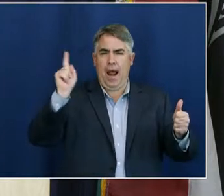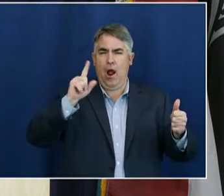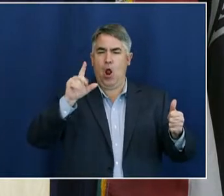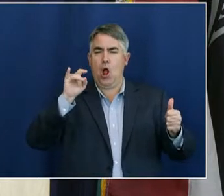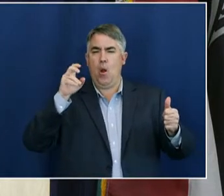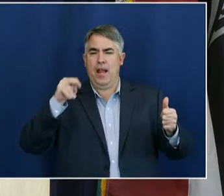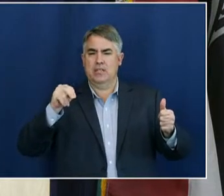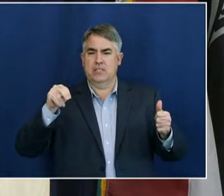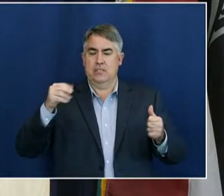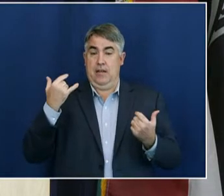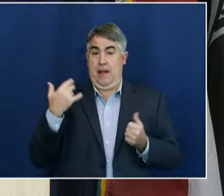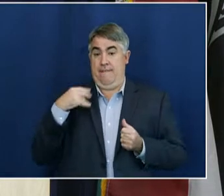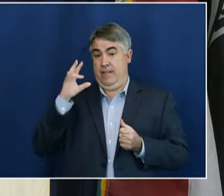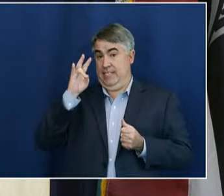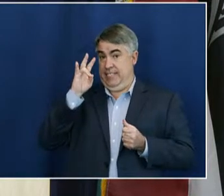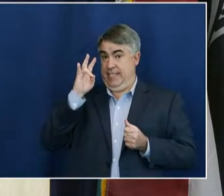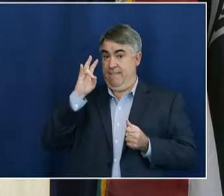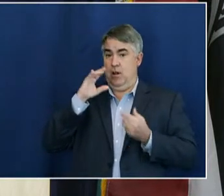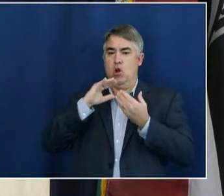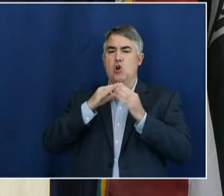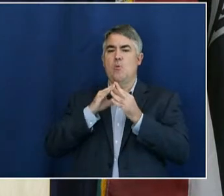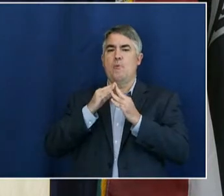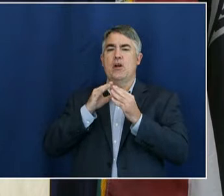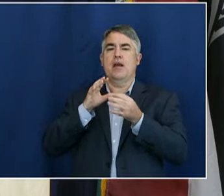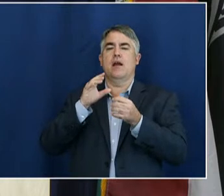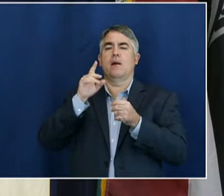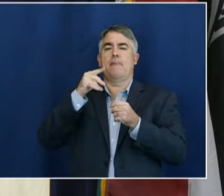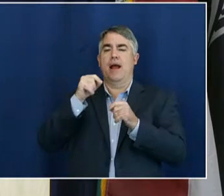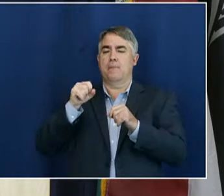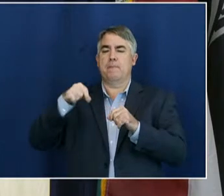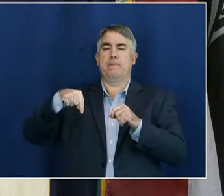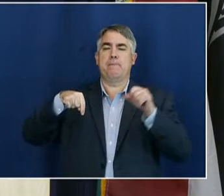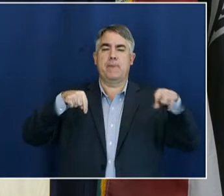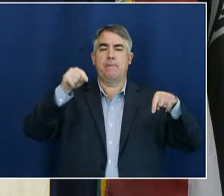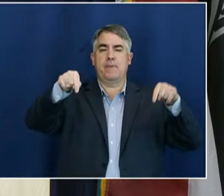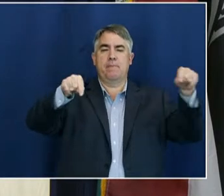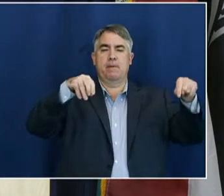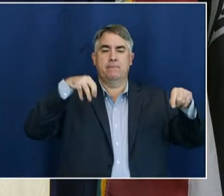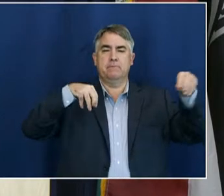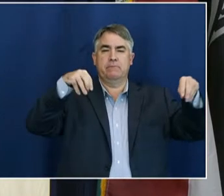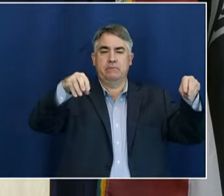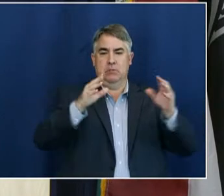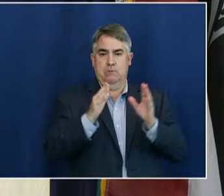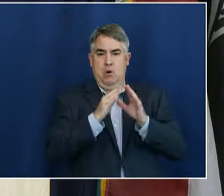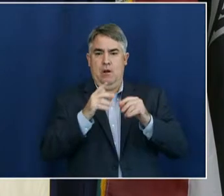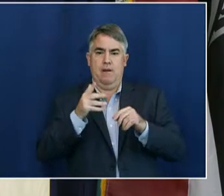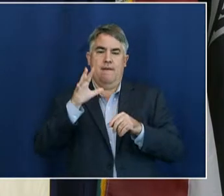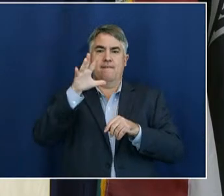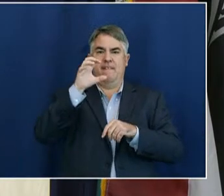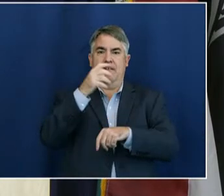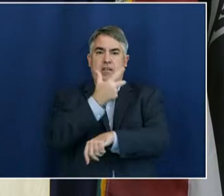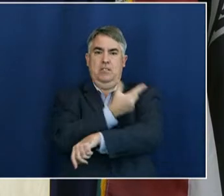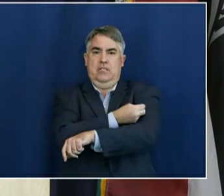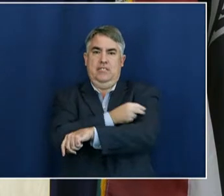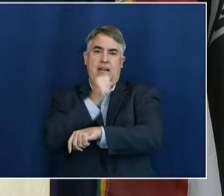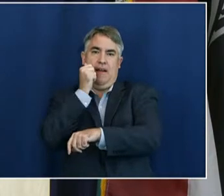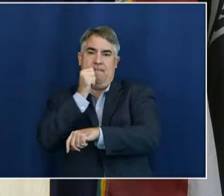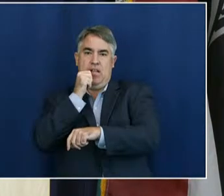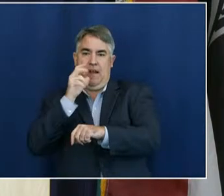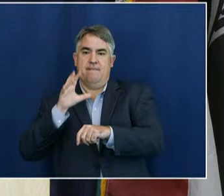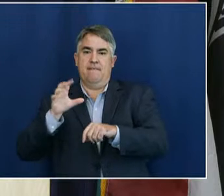7 community pods. These are places that do, say, 500 vaccinations a day, and these are in the cities